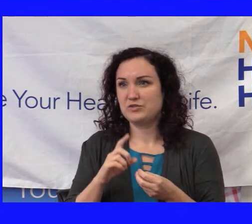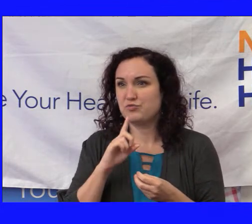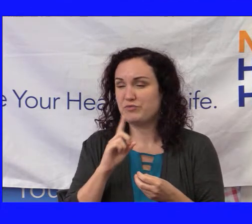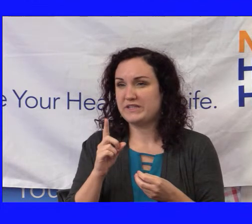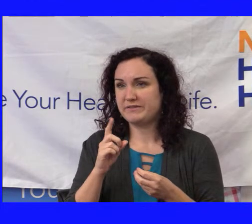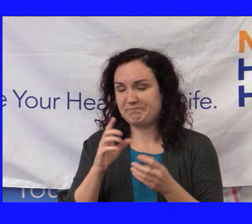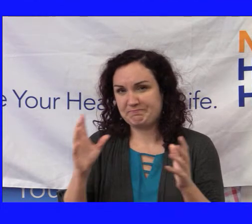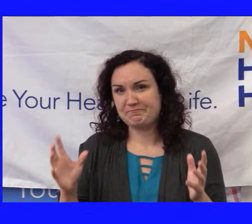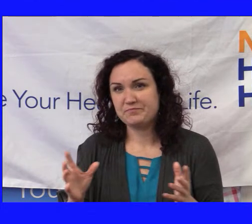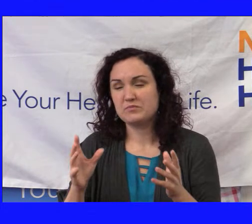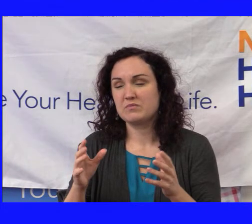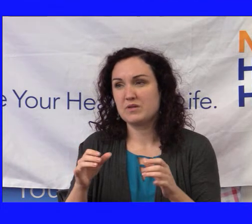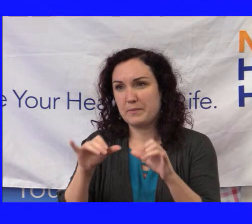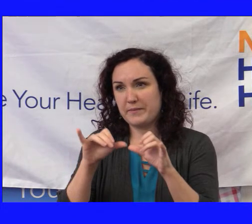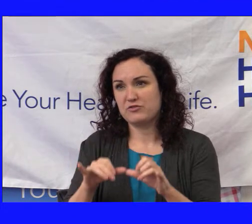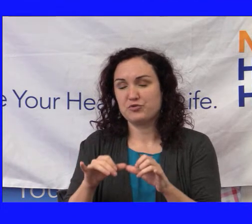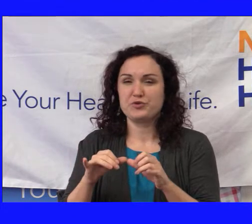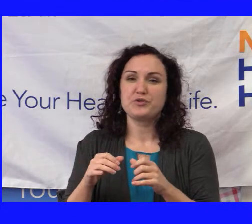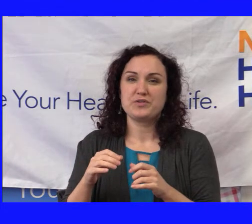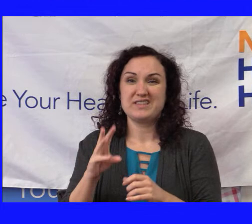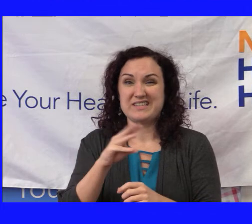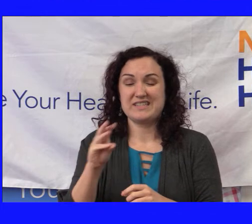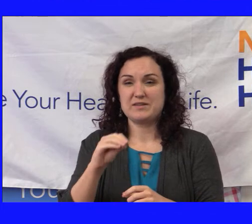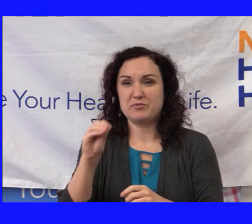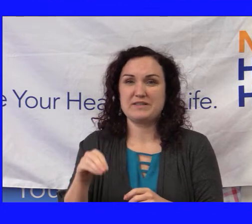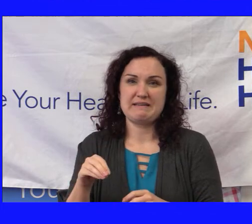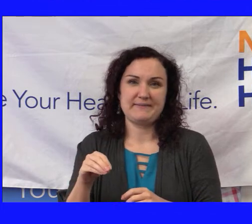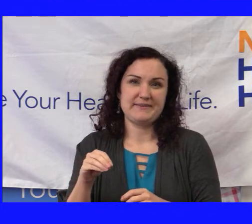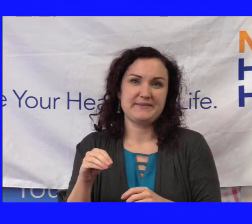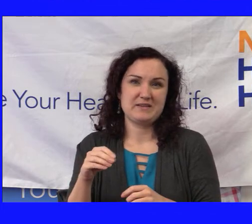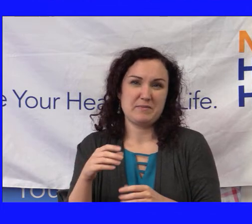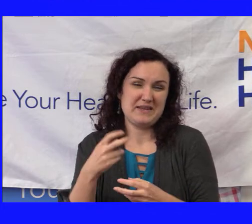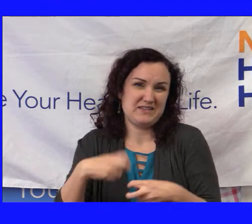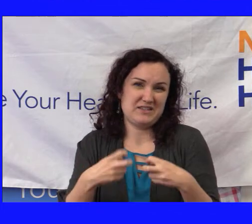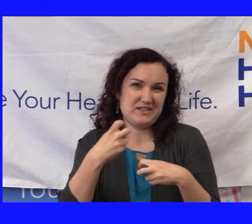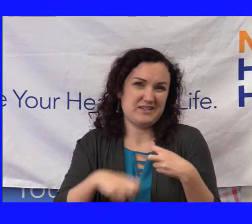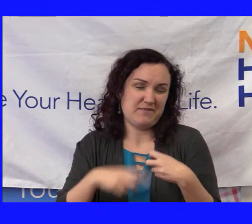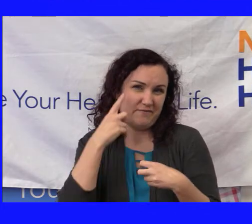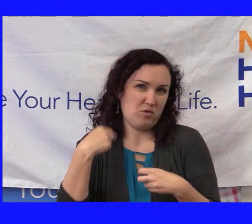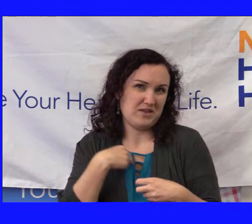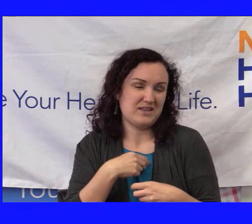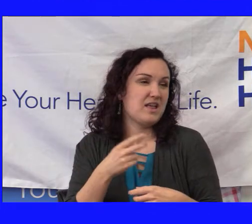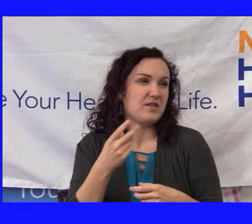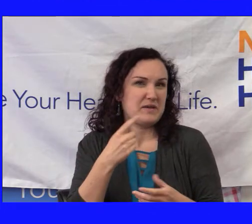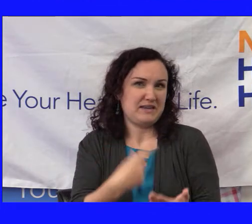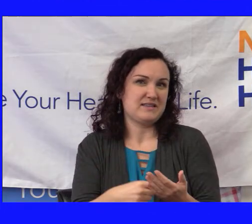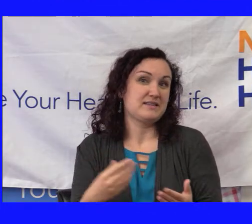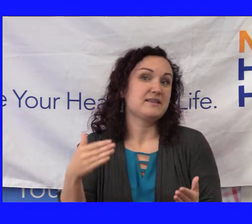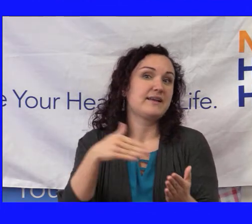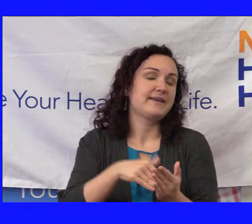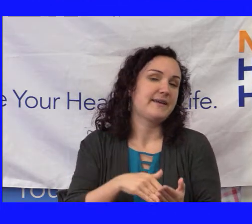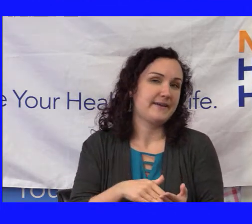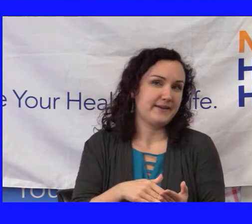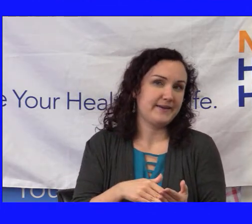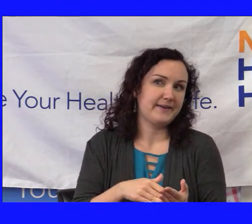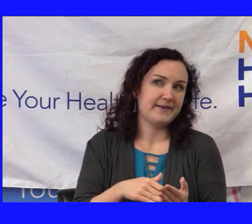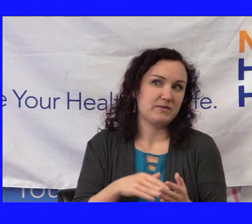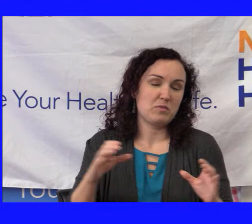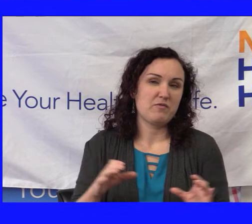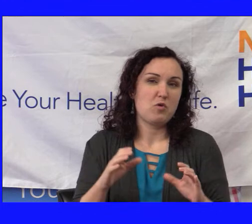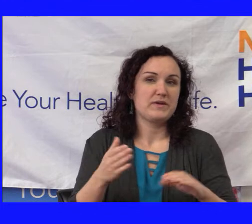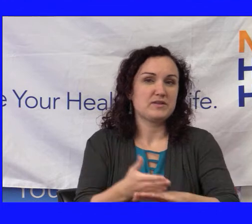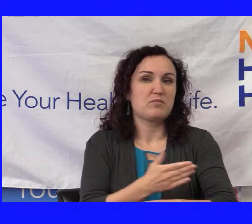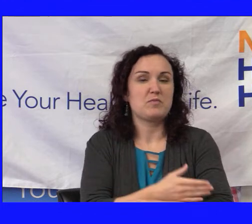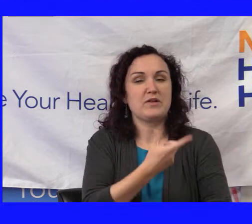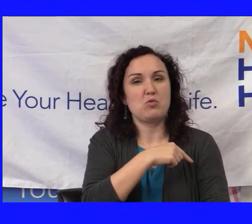well-endorsed measure. The 66% threshold may be too difficult for us. I think we can revisit that with our performance improvement